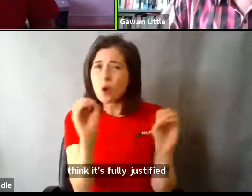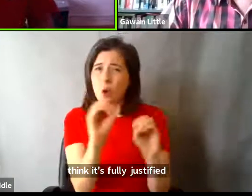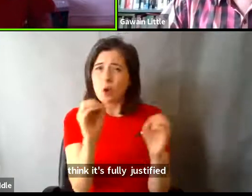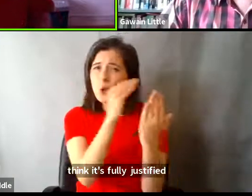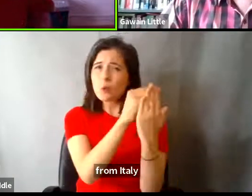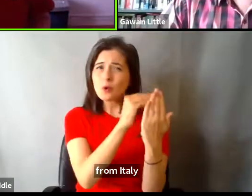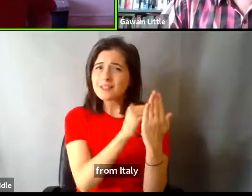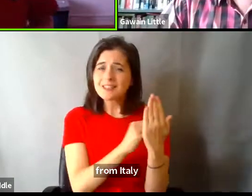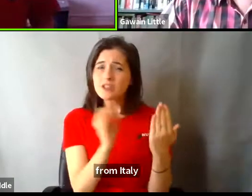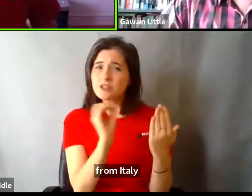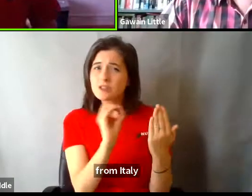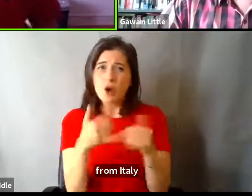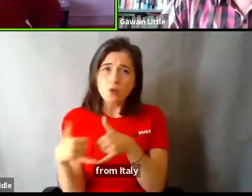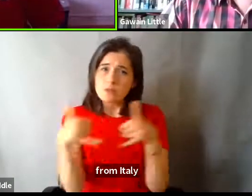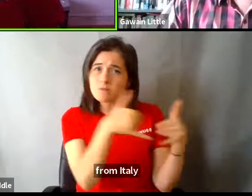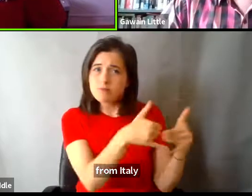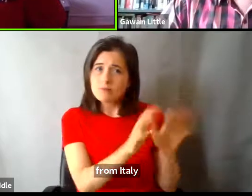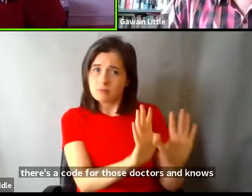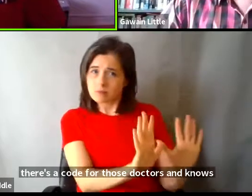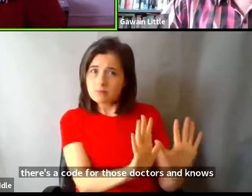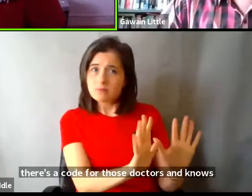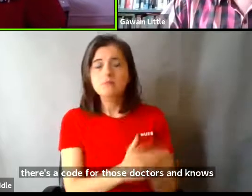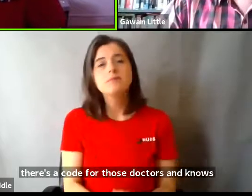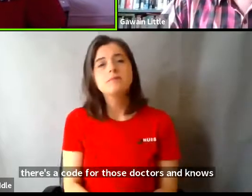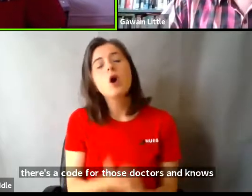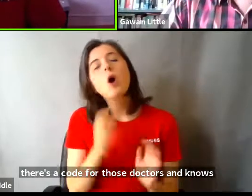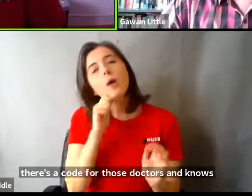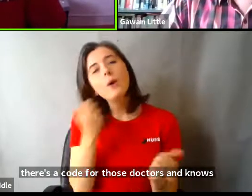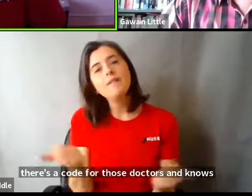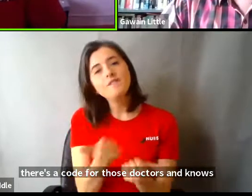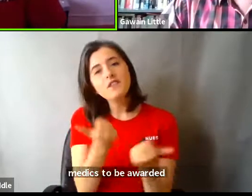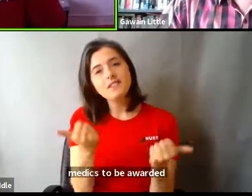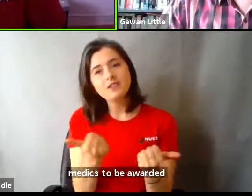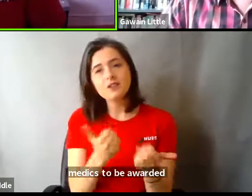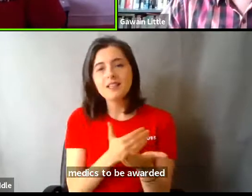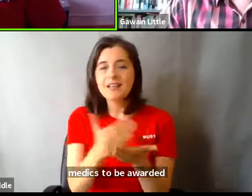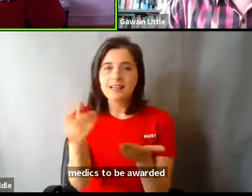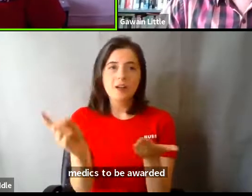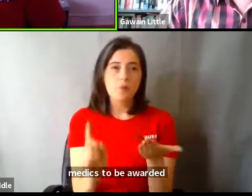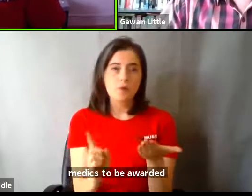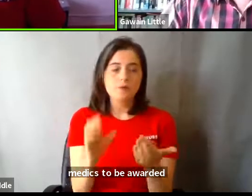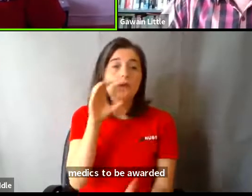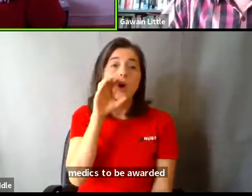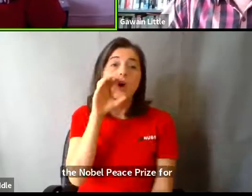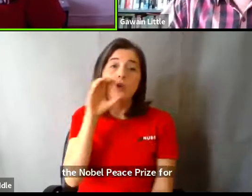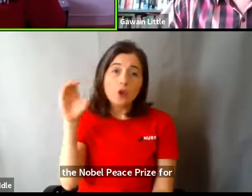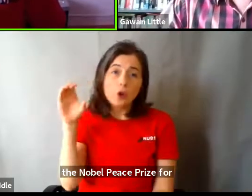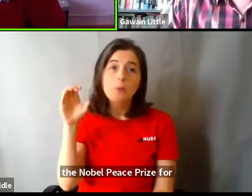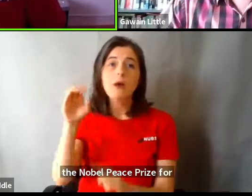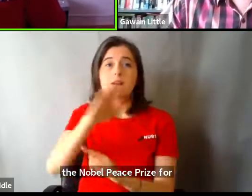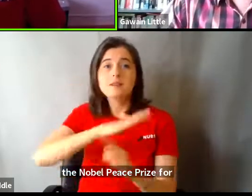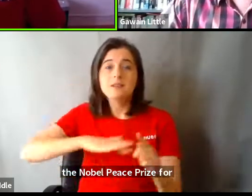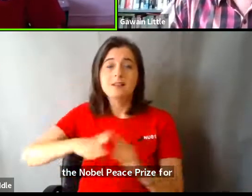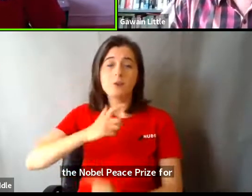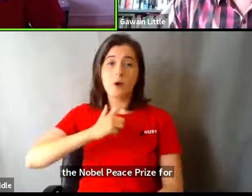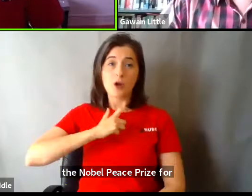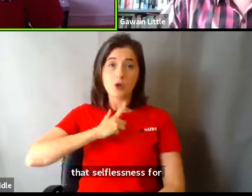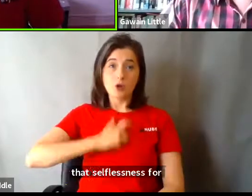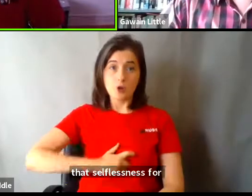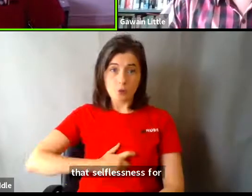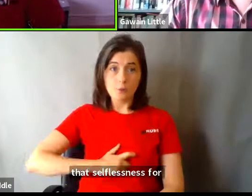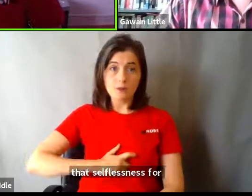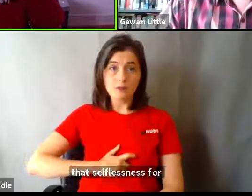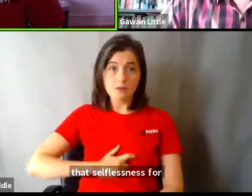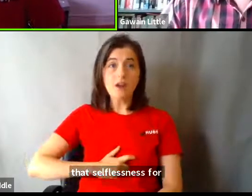that. And I'll conclude on this. I think it's very clear that Cuba is a society in which human beings